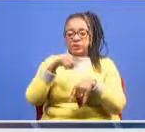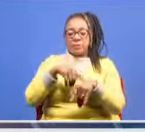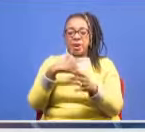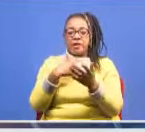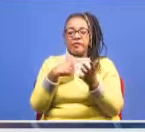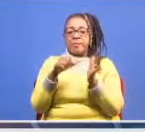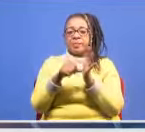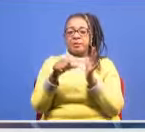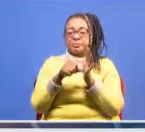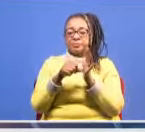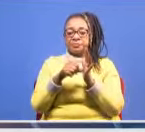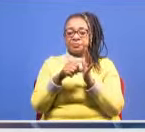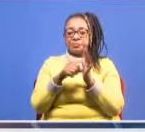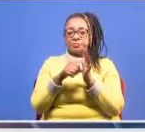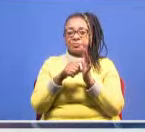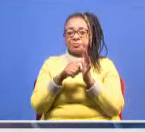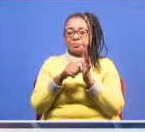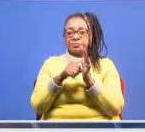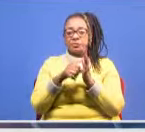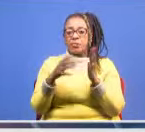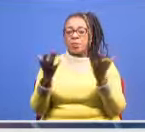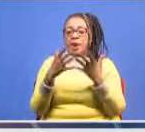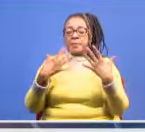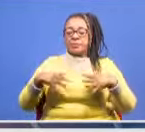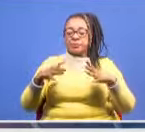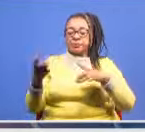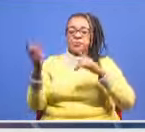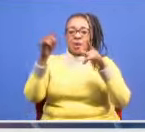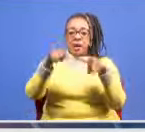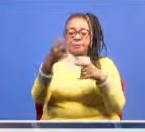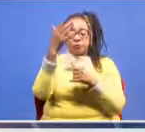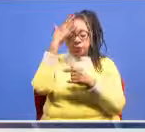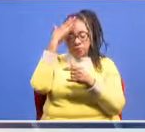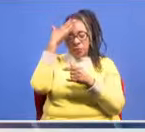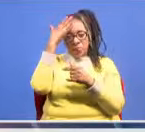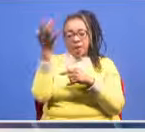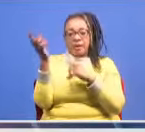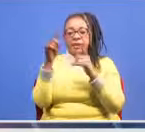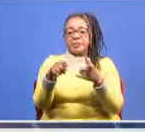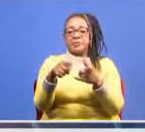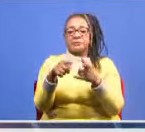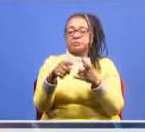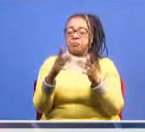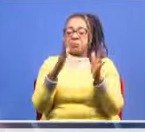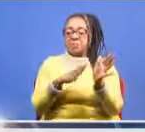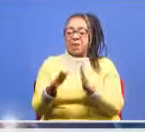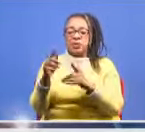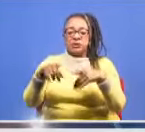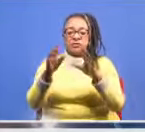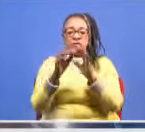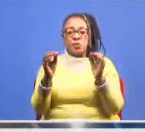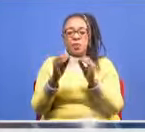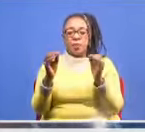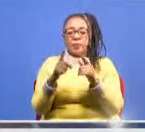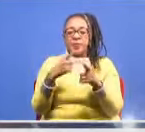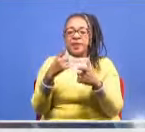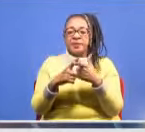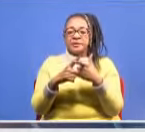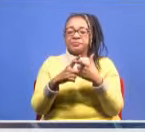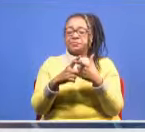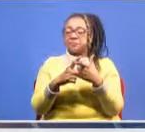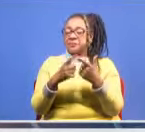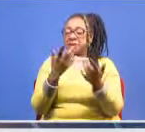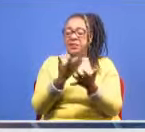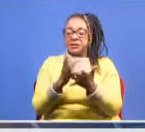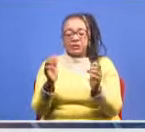the one we had in Parliament, where people are coming, you know they are coming, and you don't prepare your staff, then from there you are overtaken by events, then you can cheat